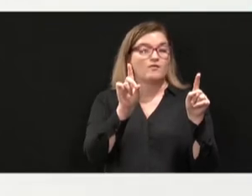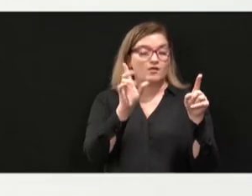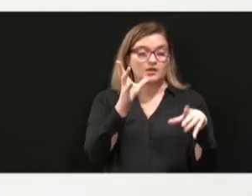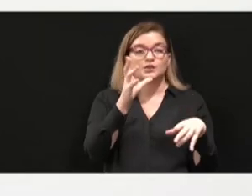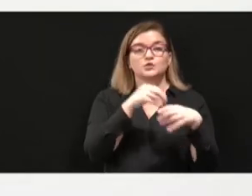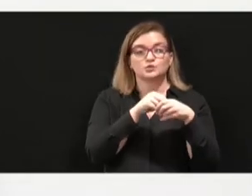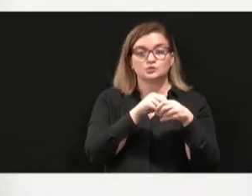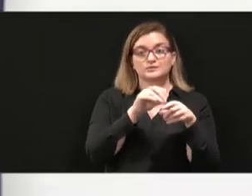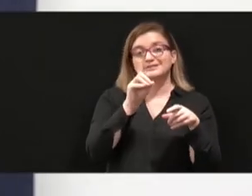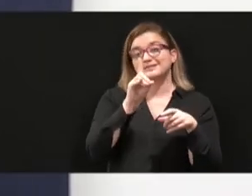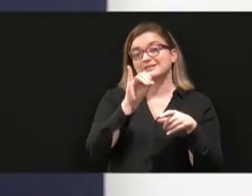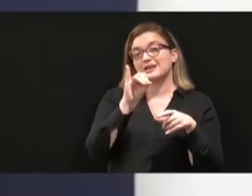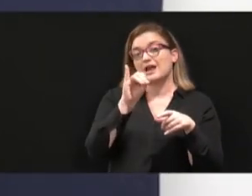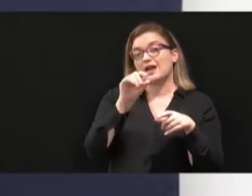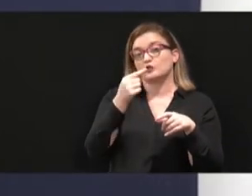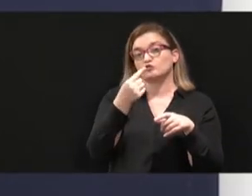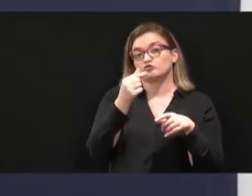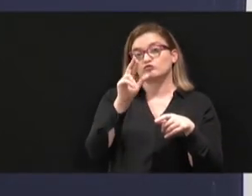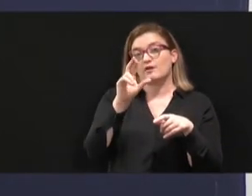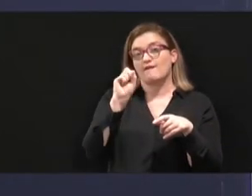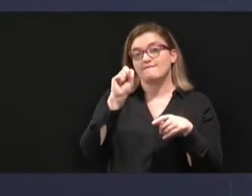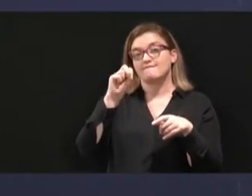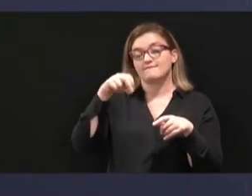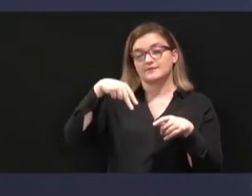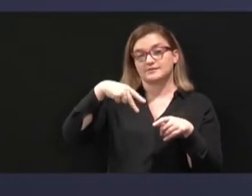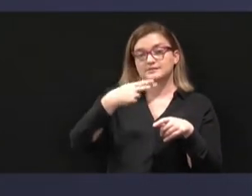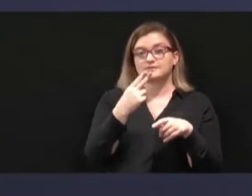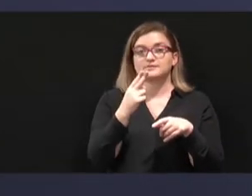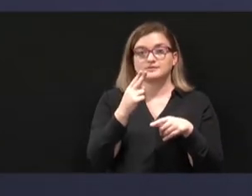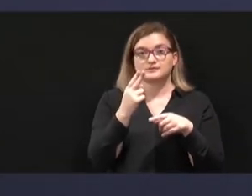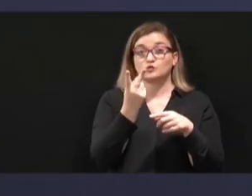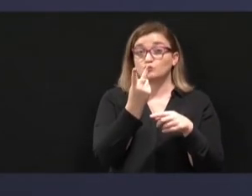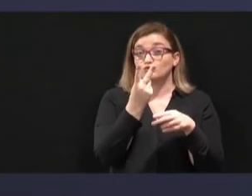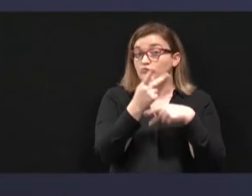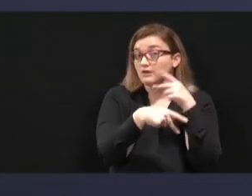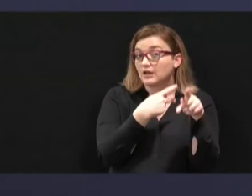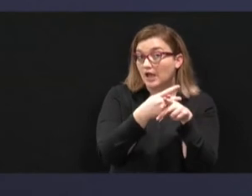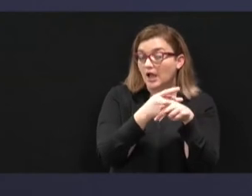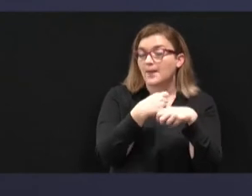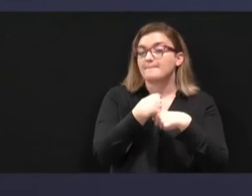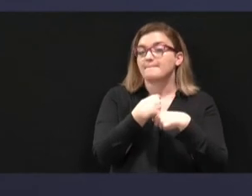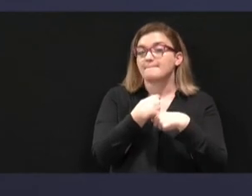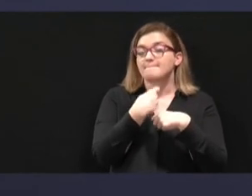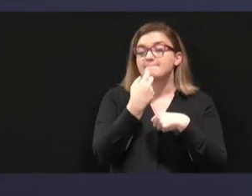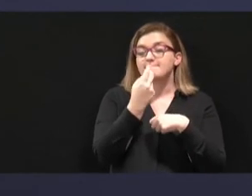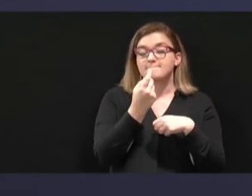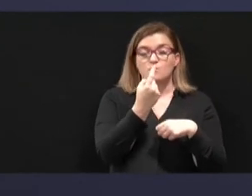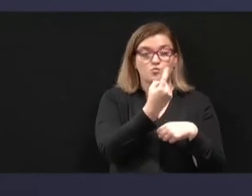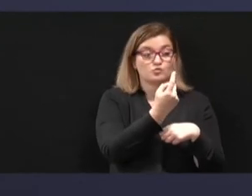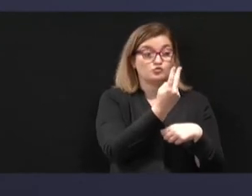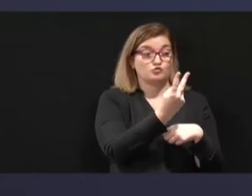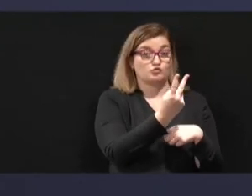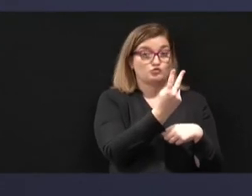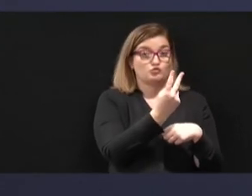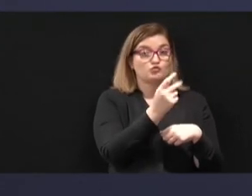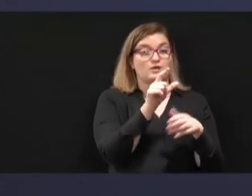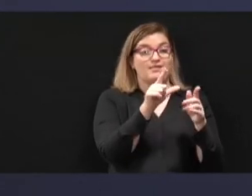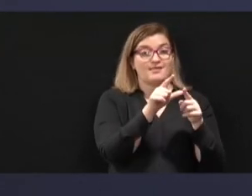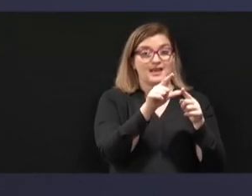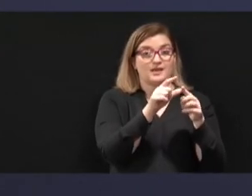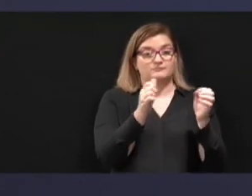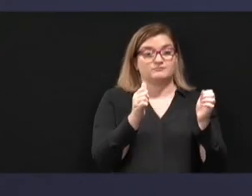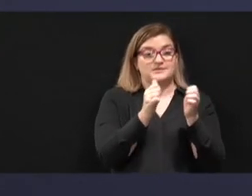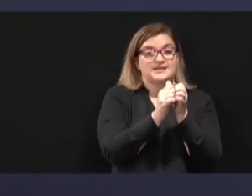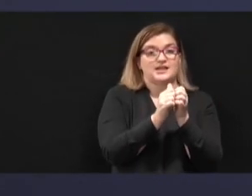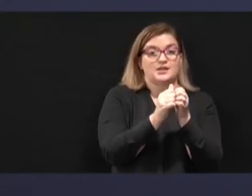includes the digraphs, which are two consonants coming together to make one sound. So you'll pull all of those. I didn't go over